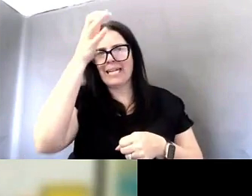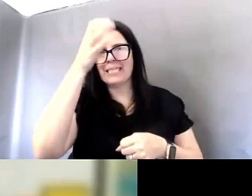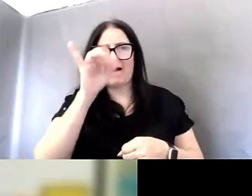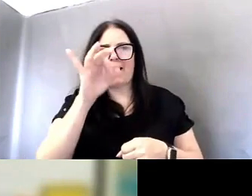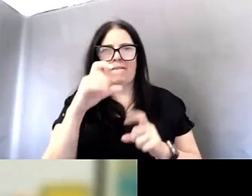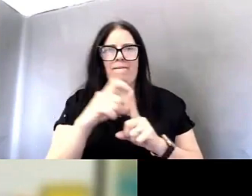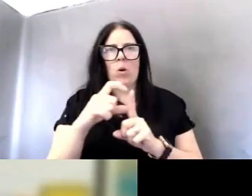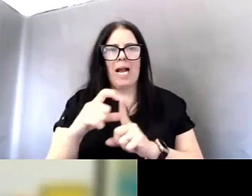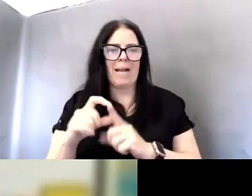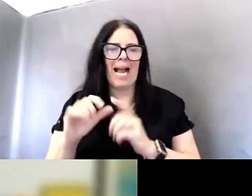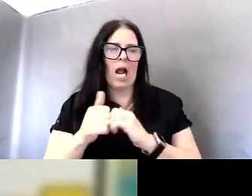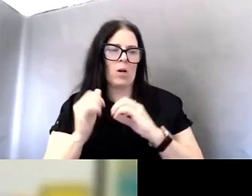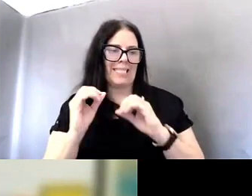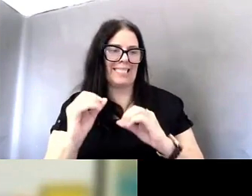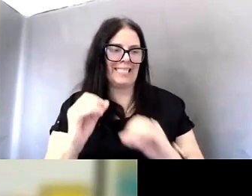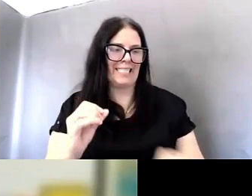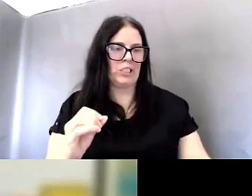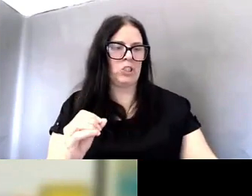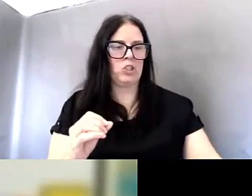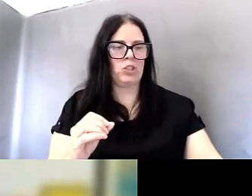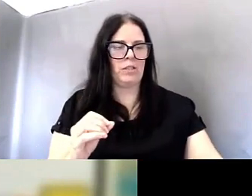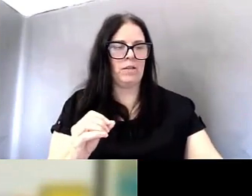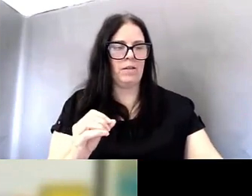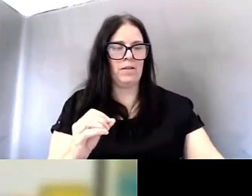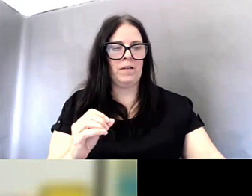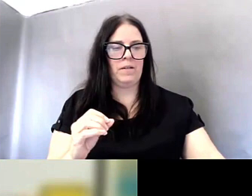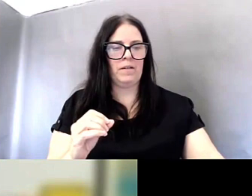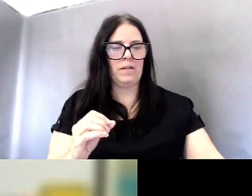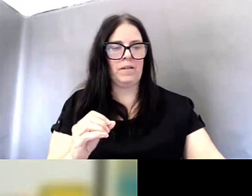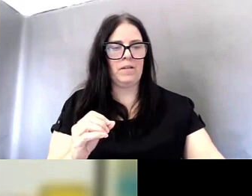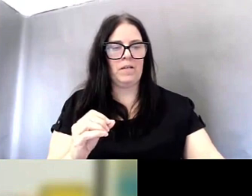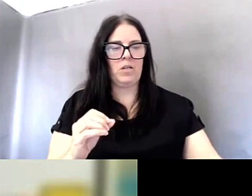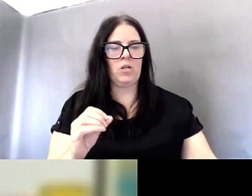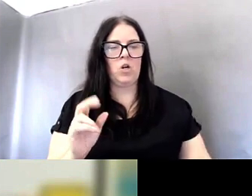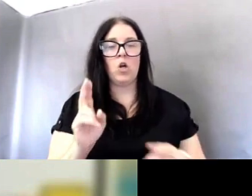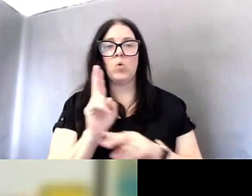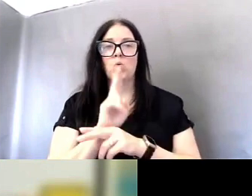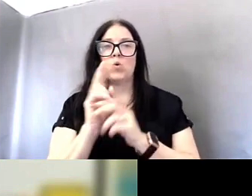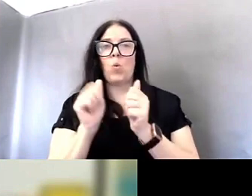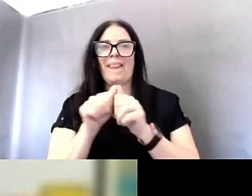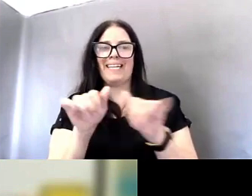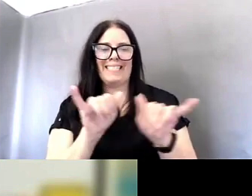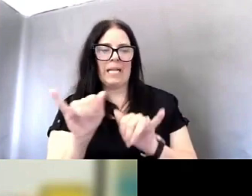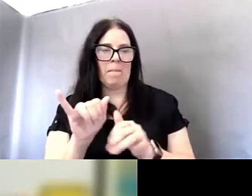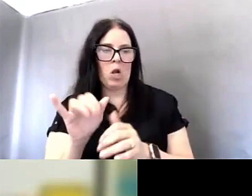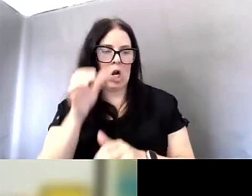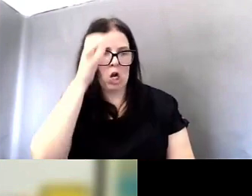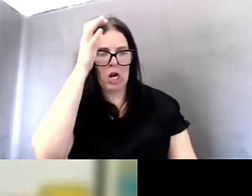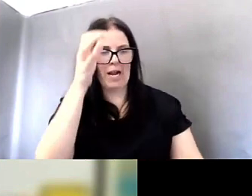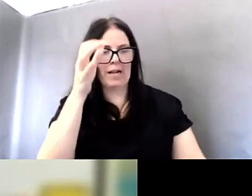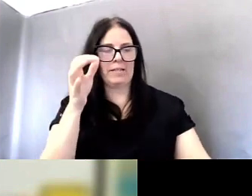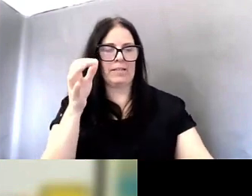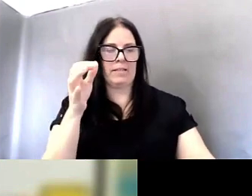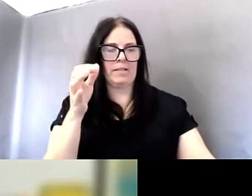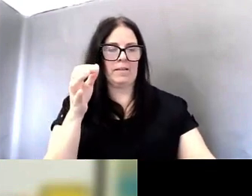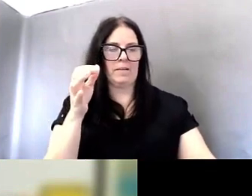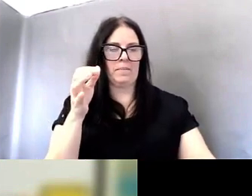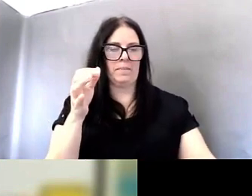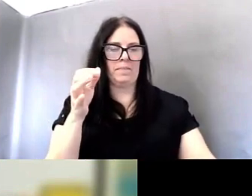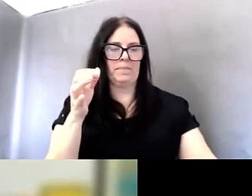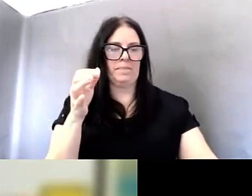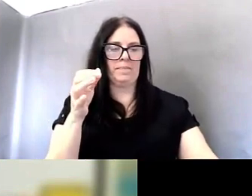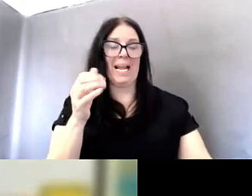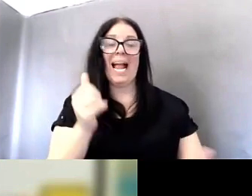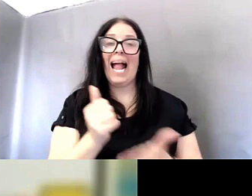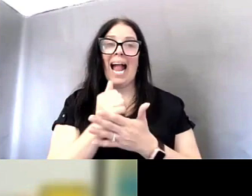of teaching vocabulary with like concepts. And it's so great to hear someone